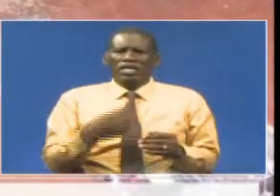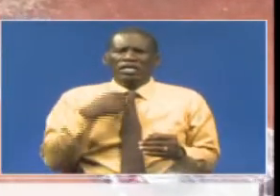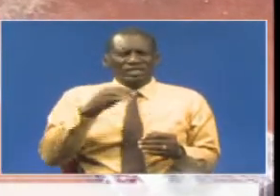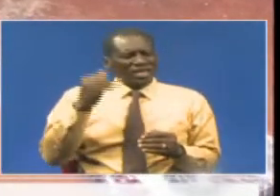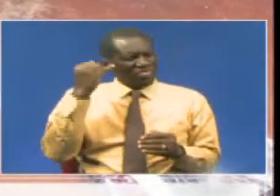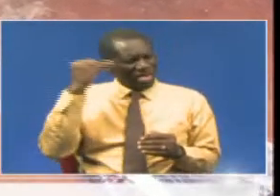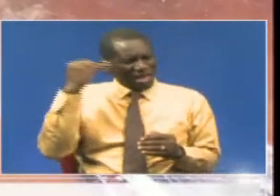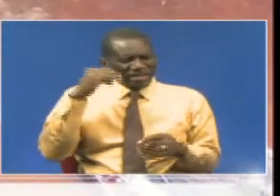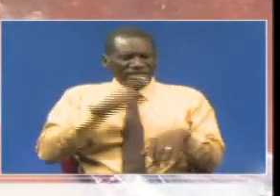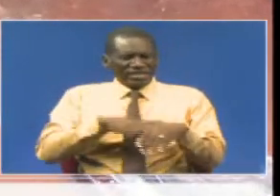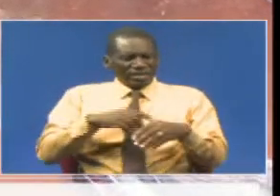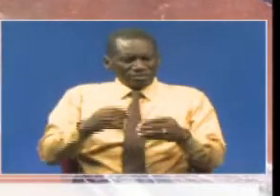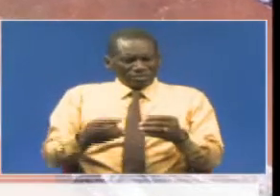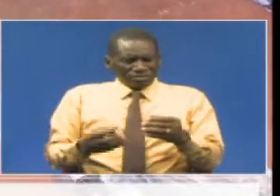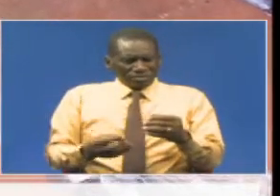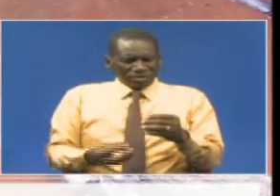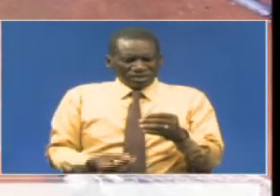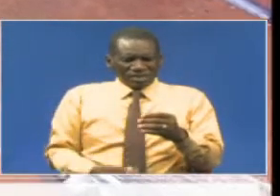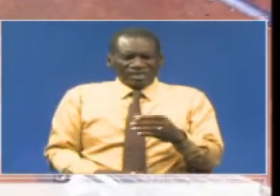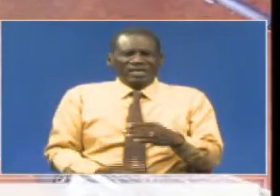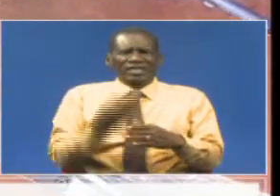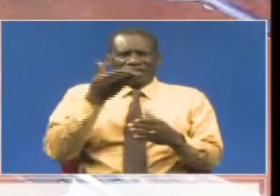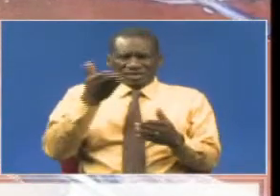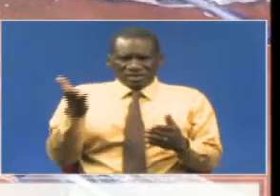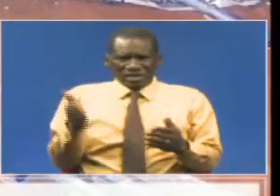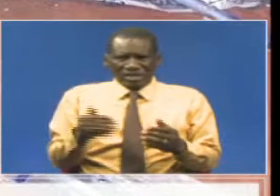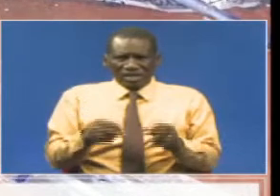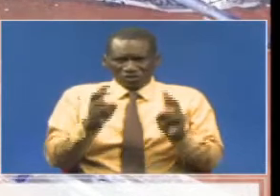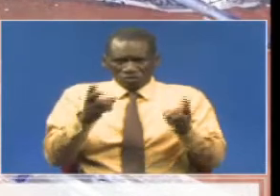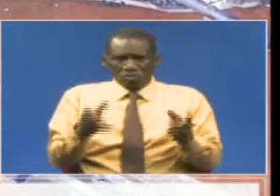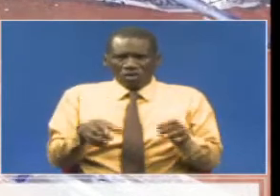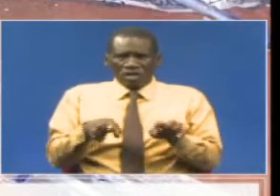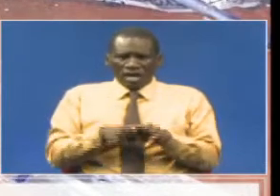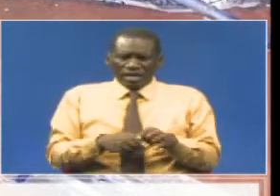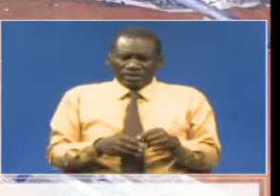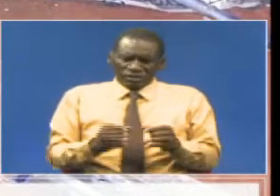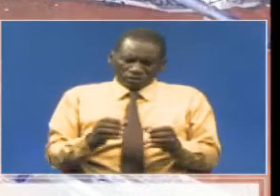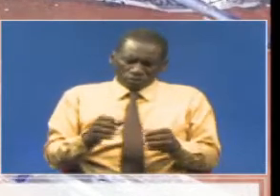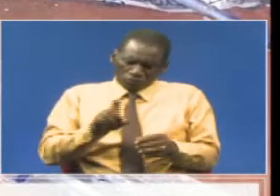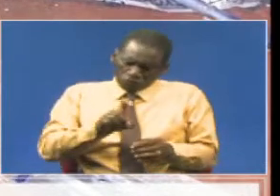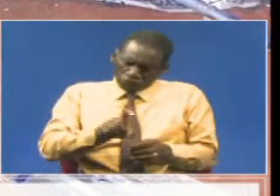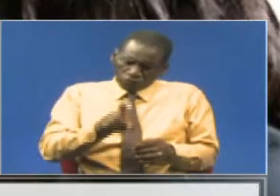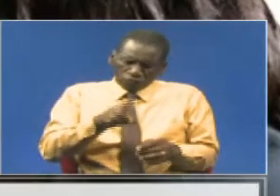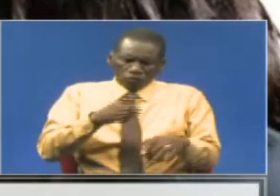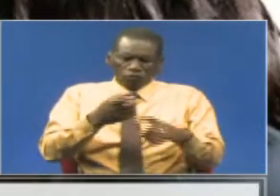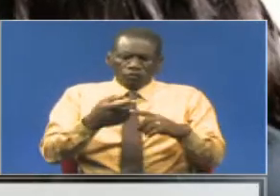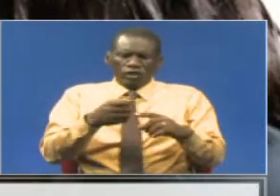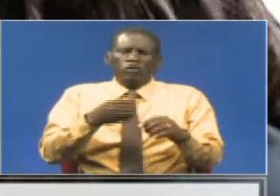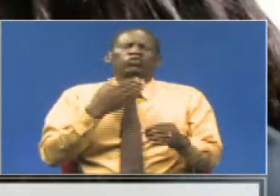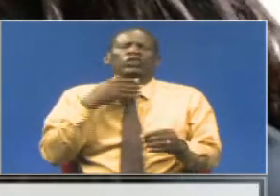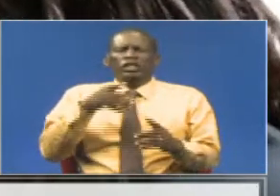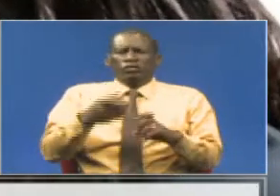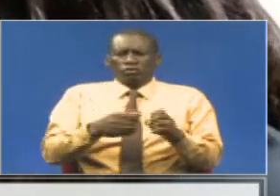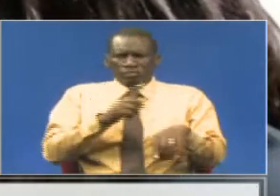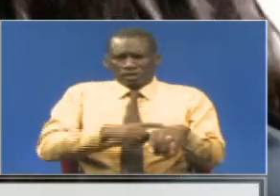when creating his inventions as natural, an art he says he has crafted since he was a young lad.